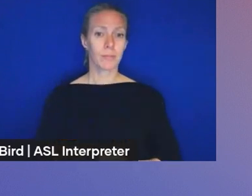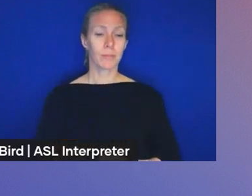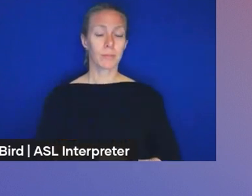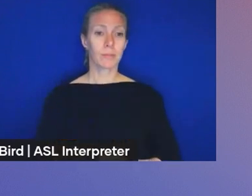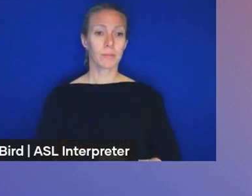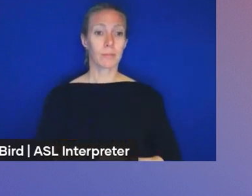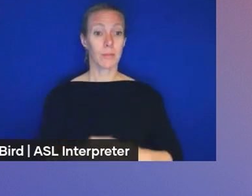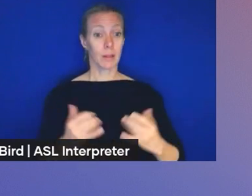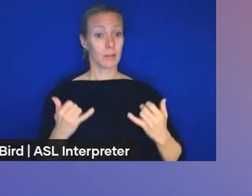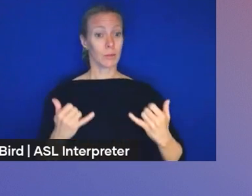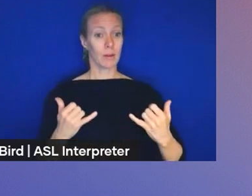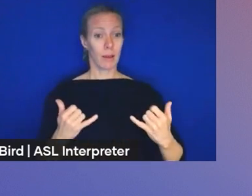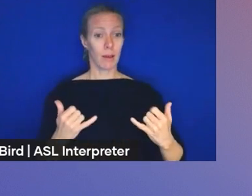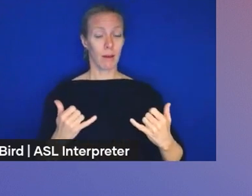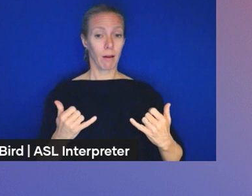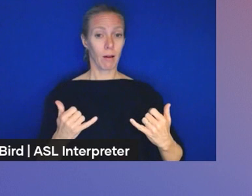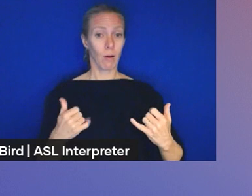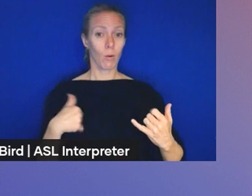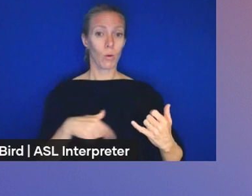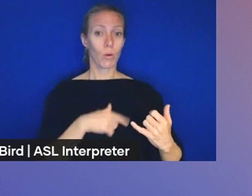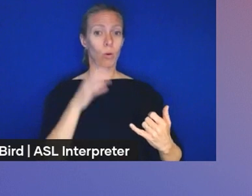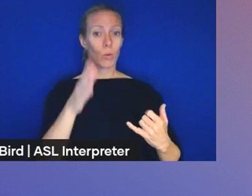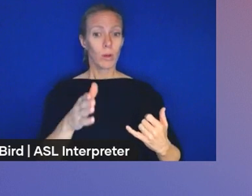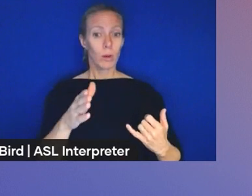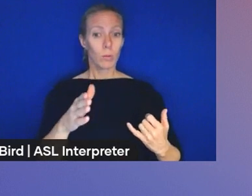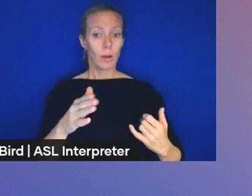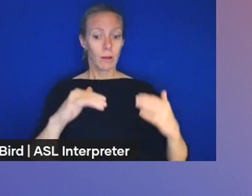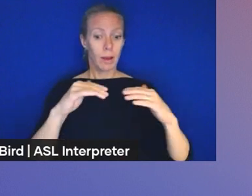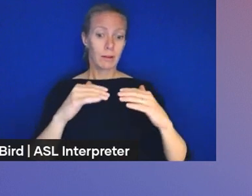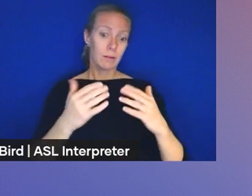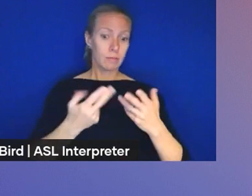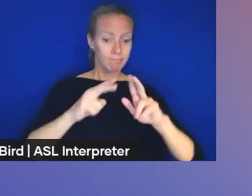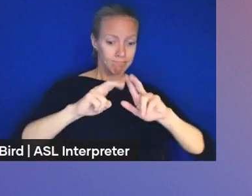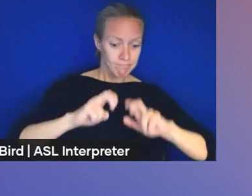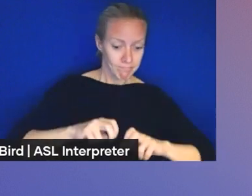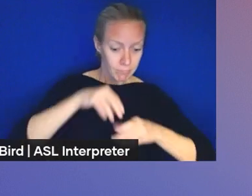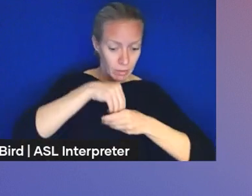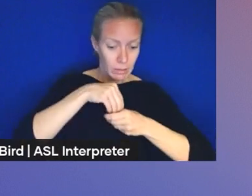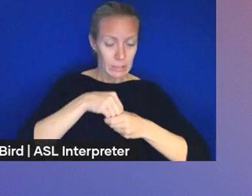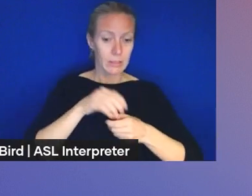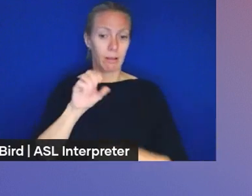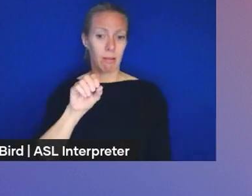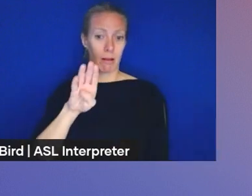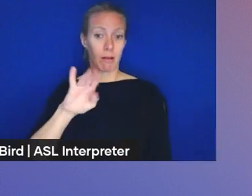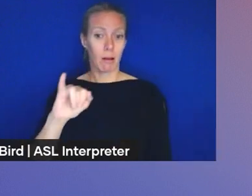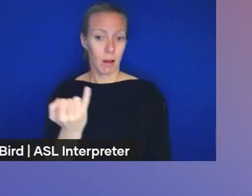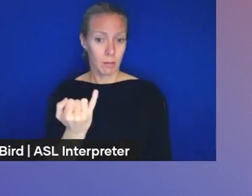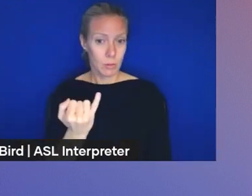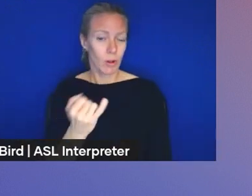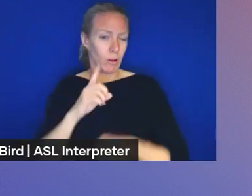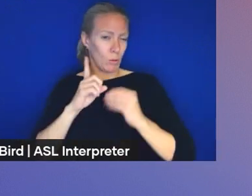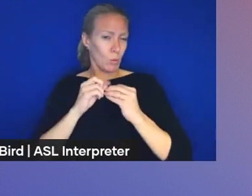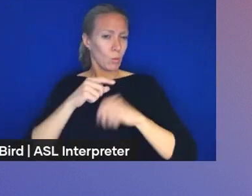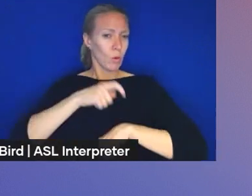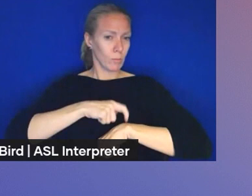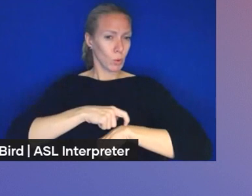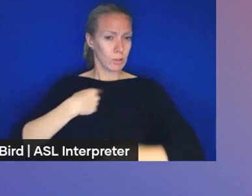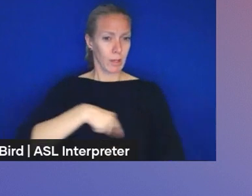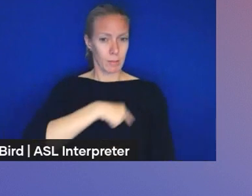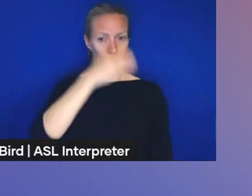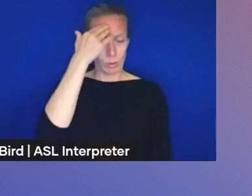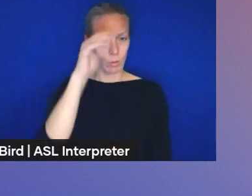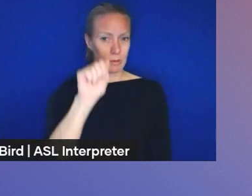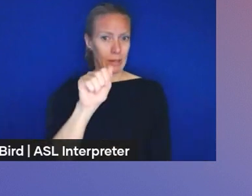And now we're going to look inside of that object one more time now that we know that it is an AWS security group. And we're going to look for